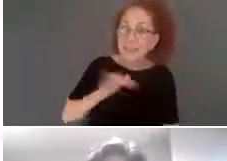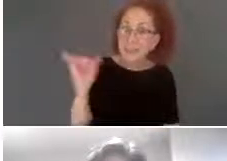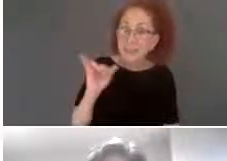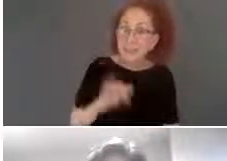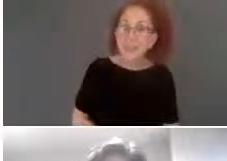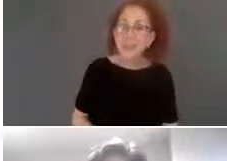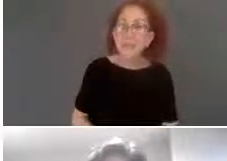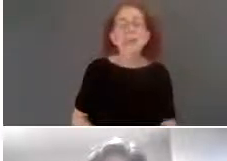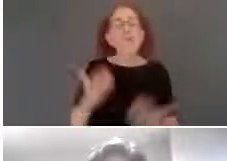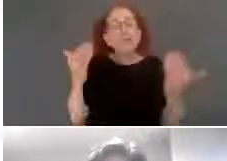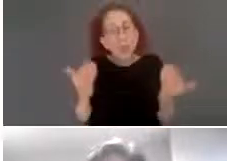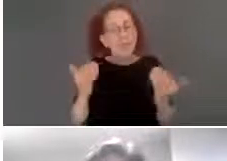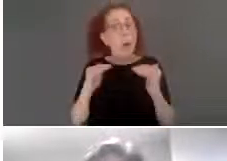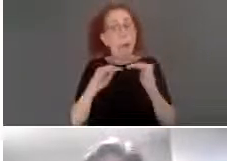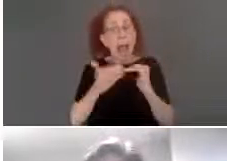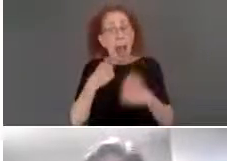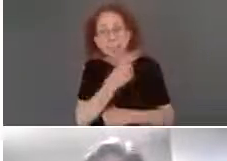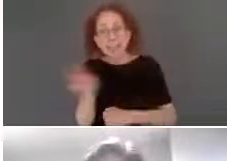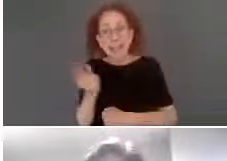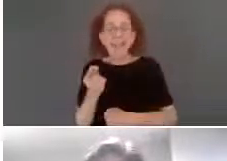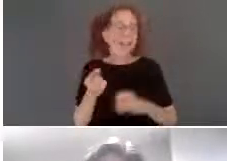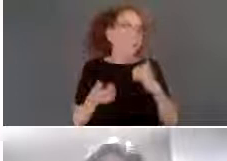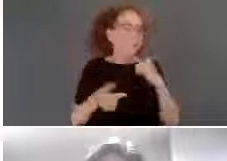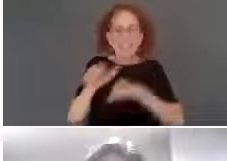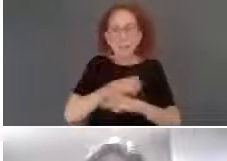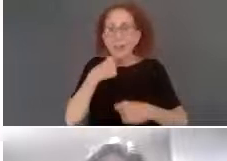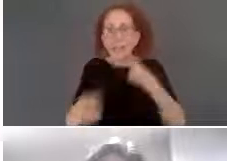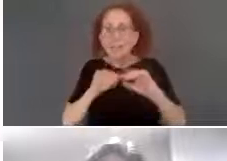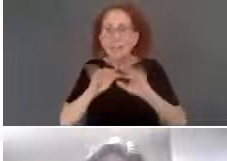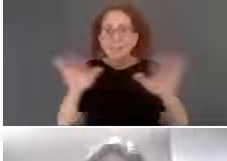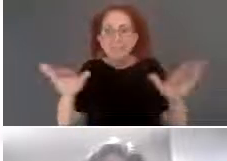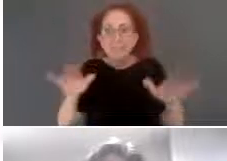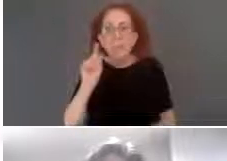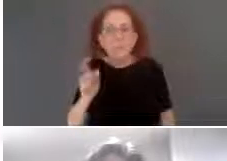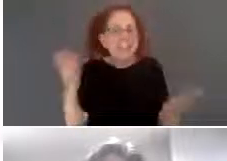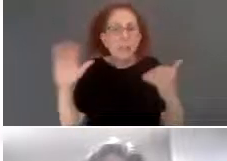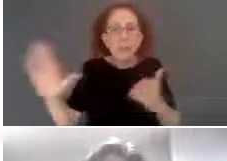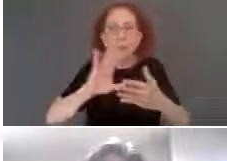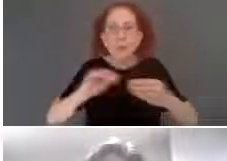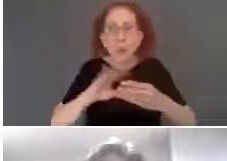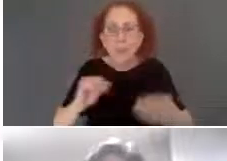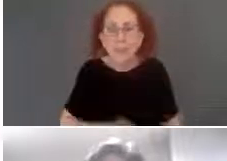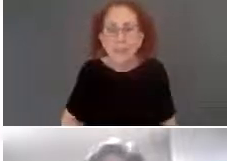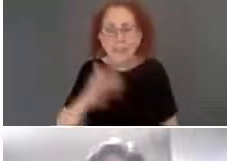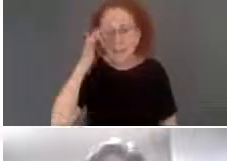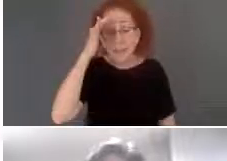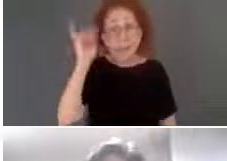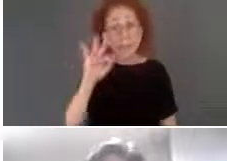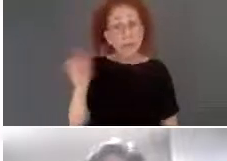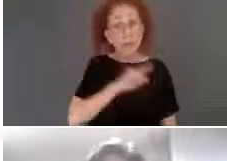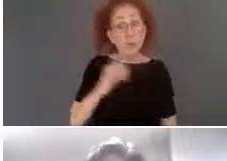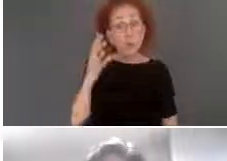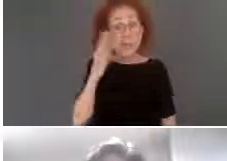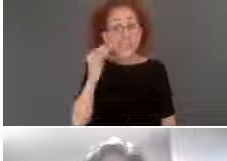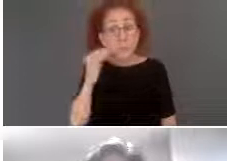word of mouth right now. When we are in need of stories. So if you yourself have experienced COVID,